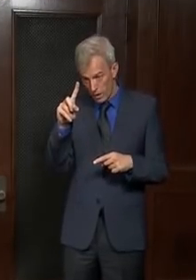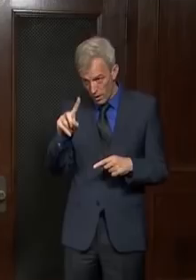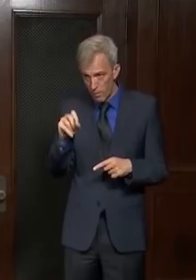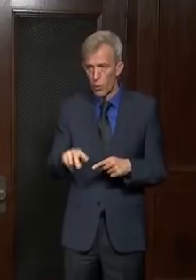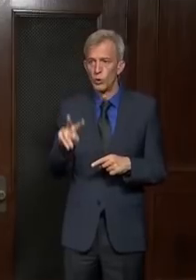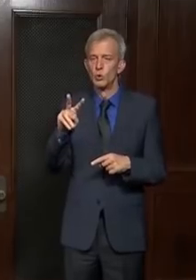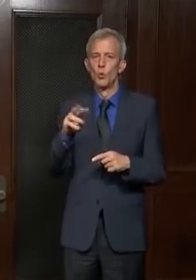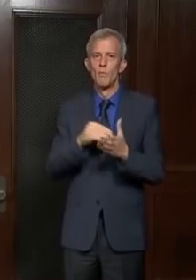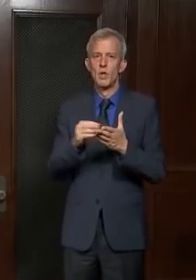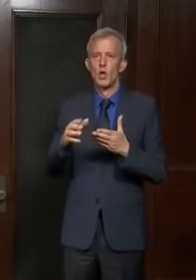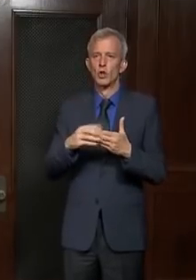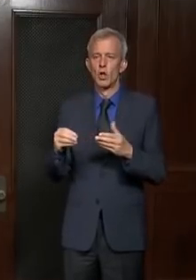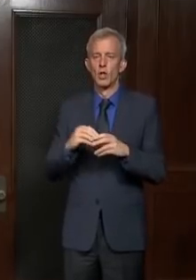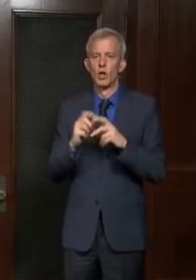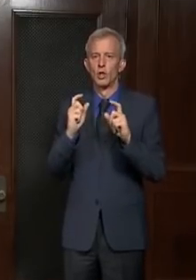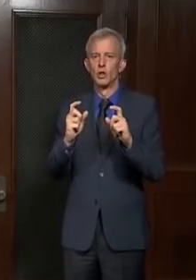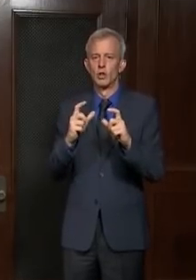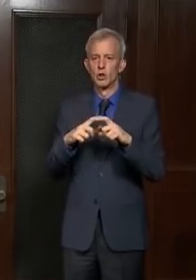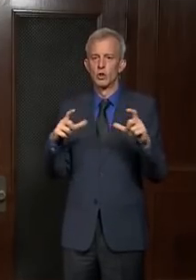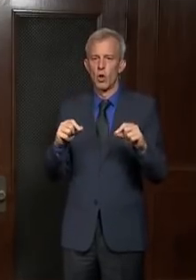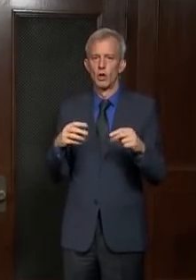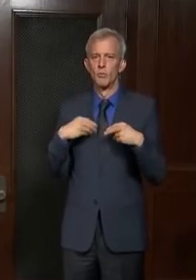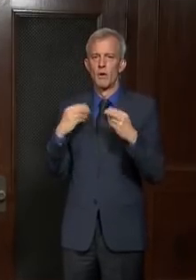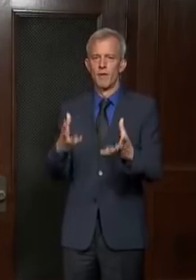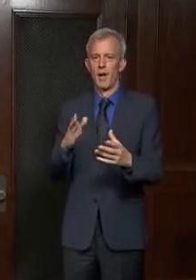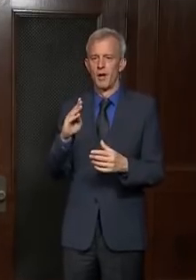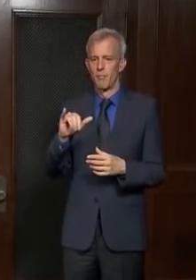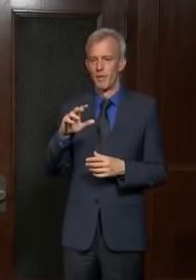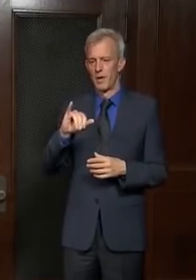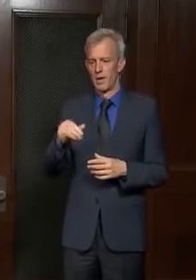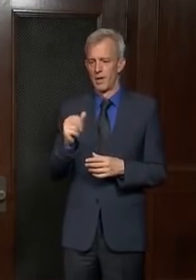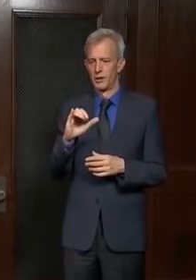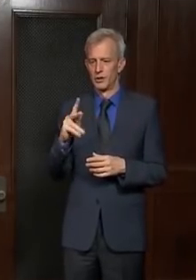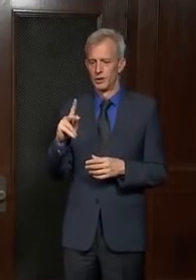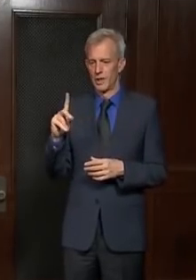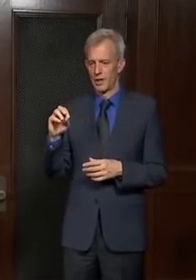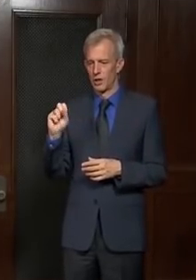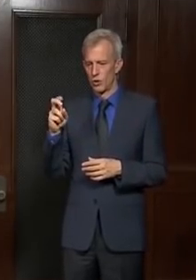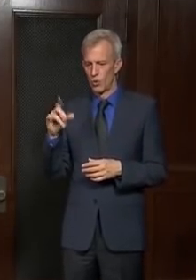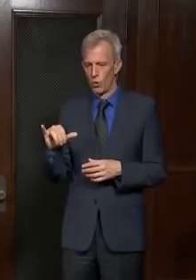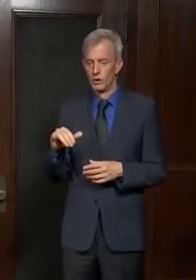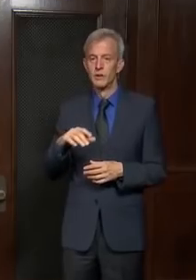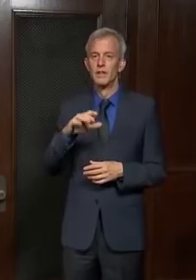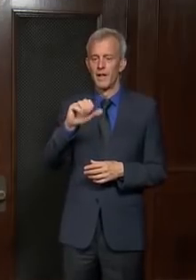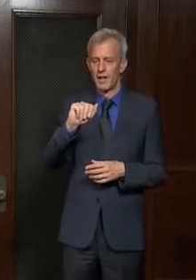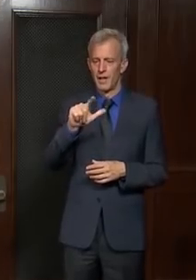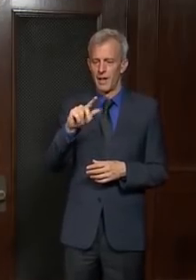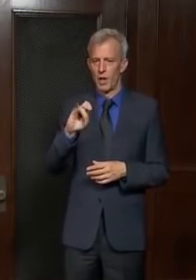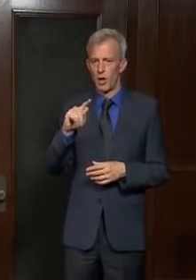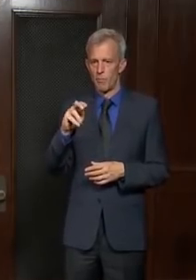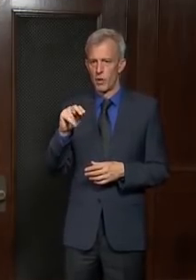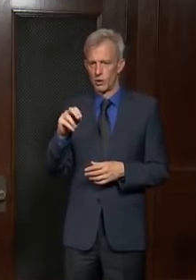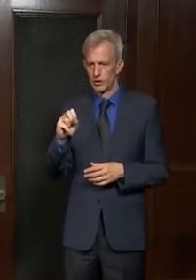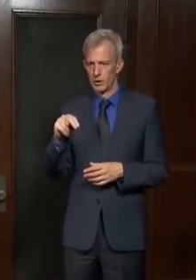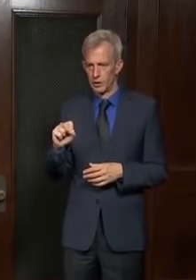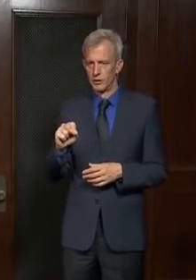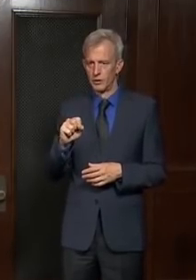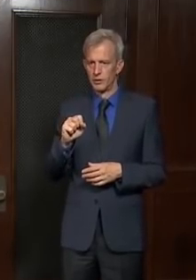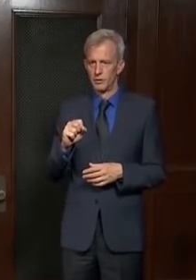cards generously provided by Jack Dorsey and Albertsons and Kroger in just 4 days. And yes, I've confirmed